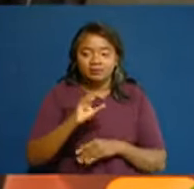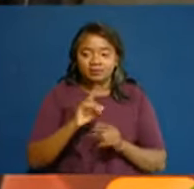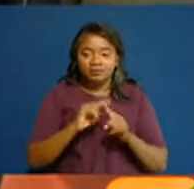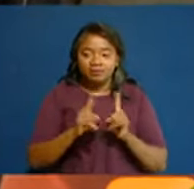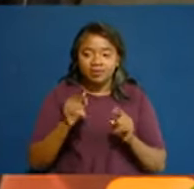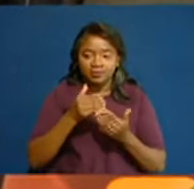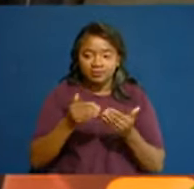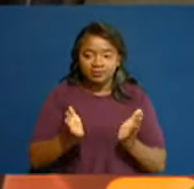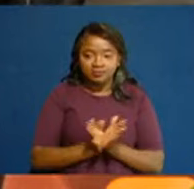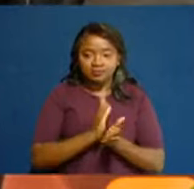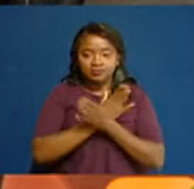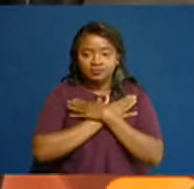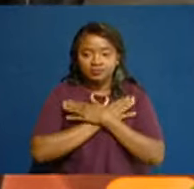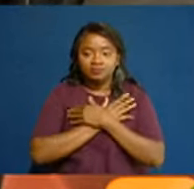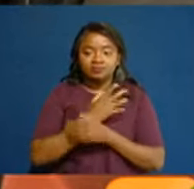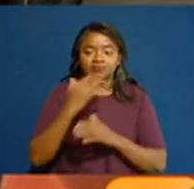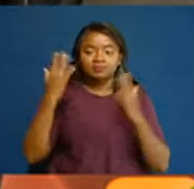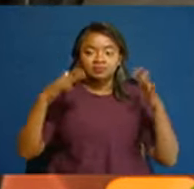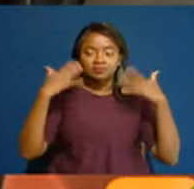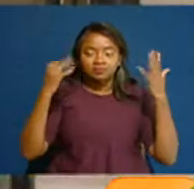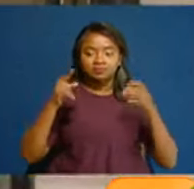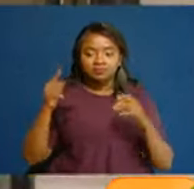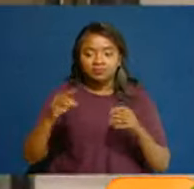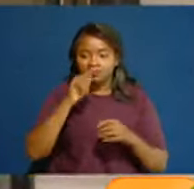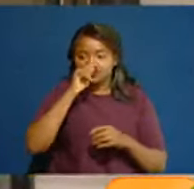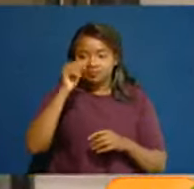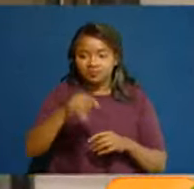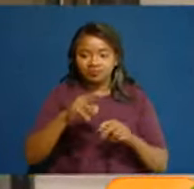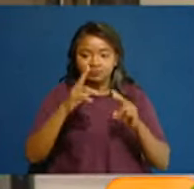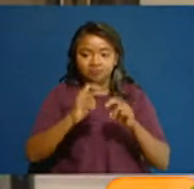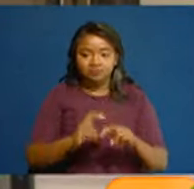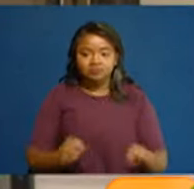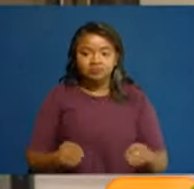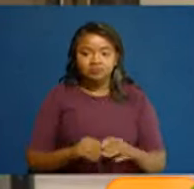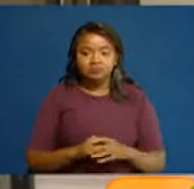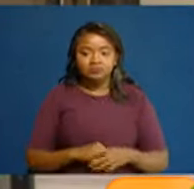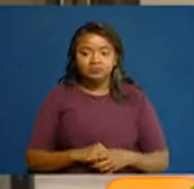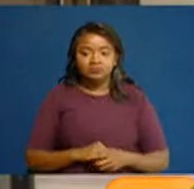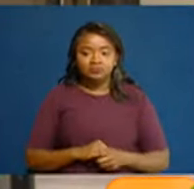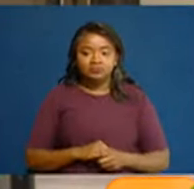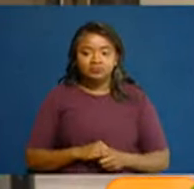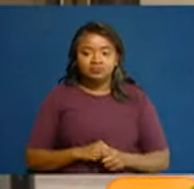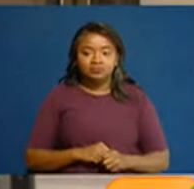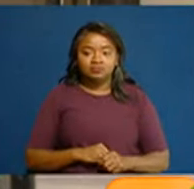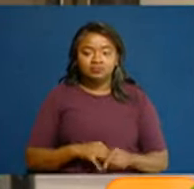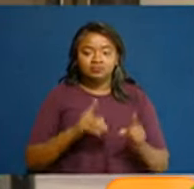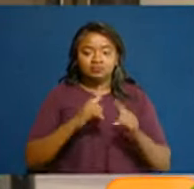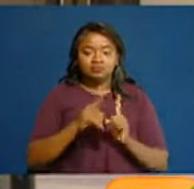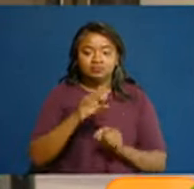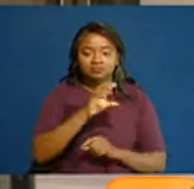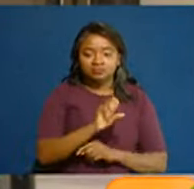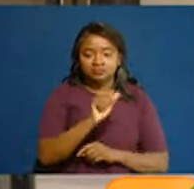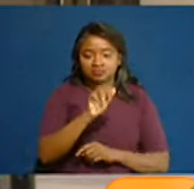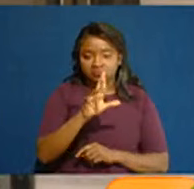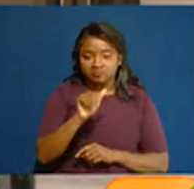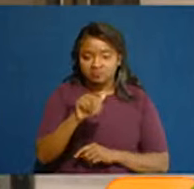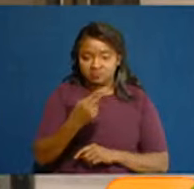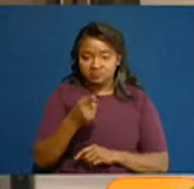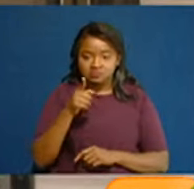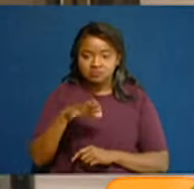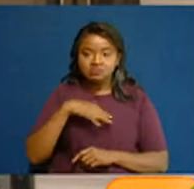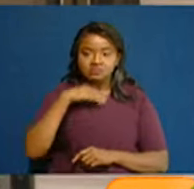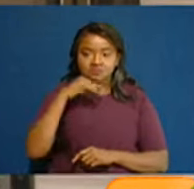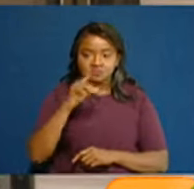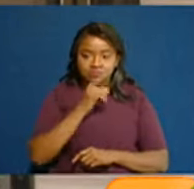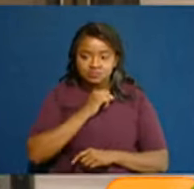might interfere with the investigations. Lakini sasa vile iko msichana Sara Siria ametuacha,